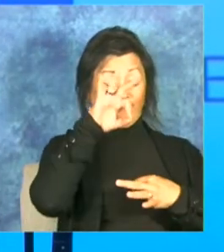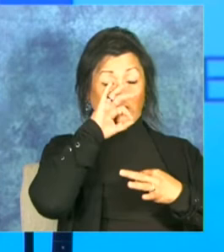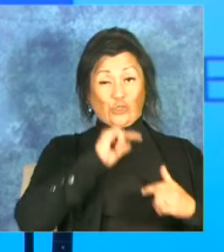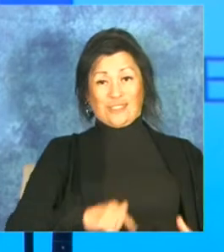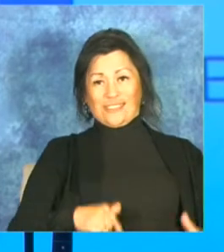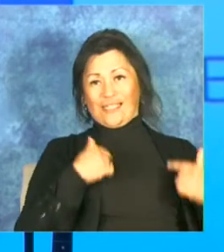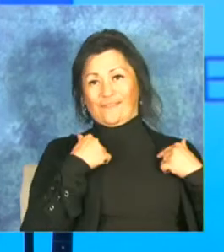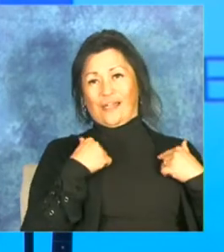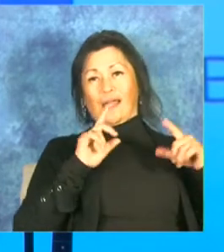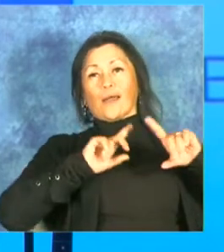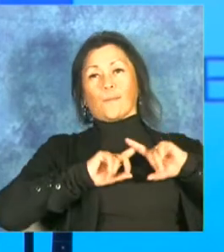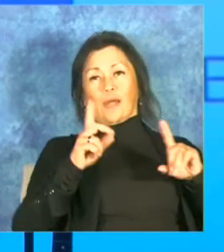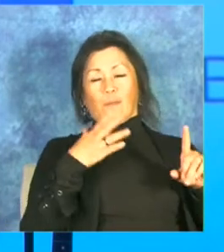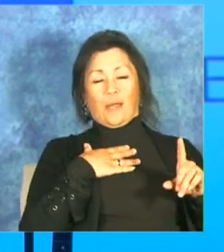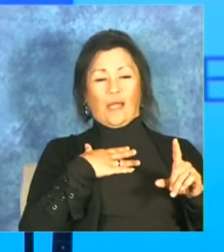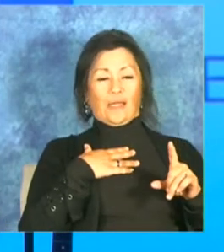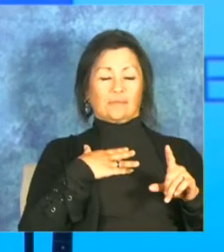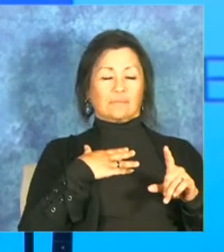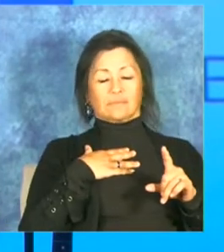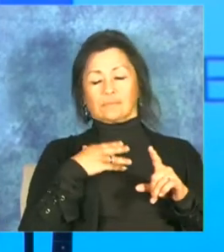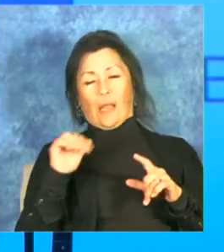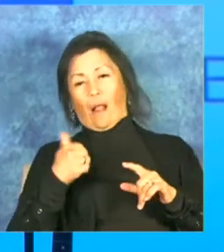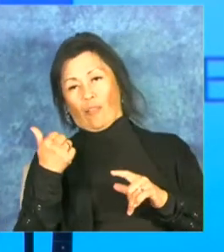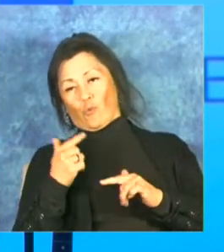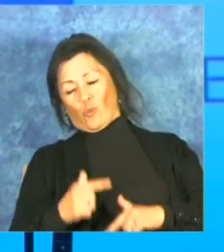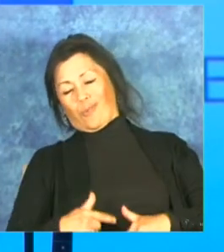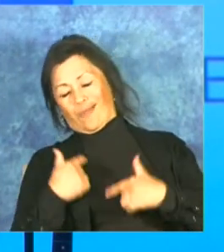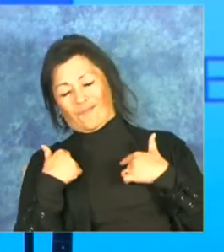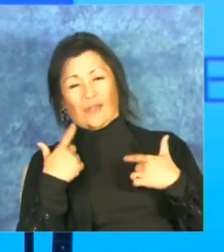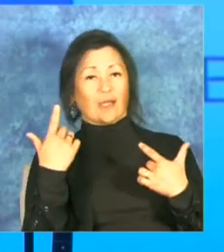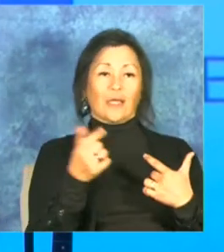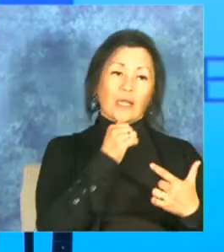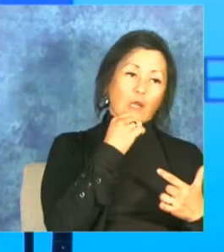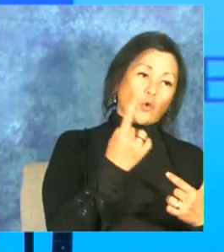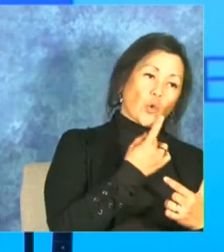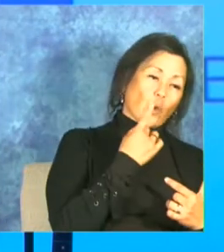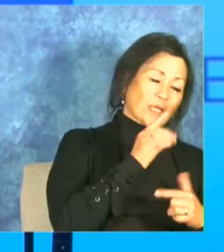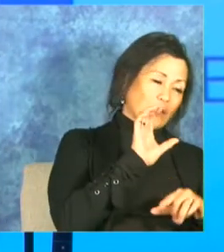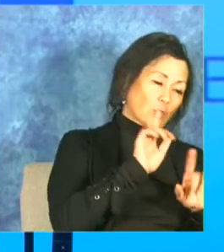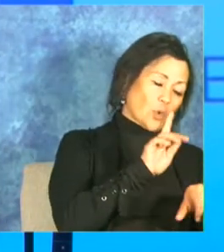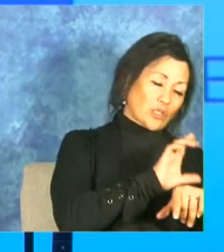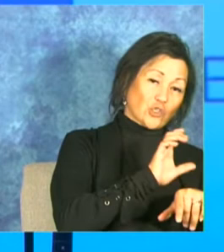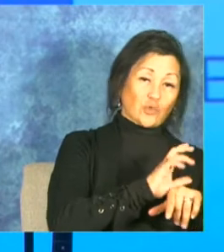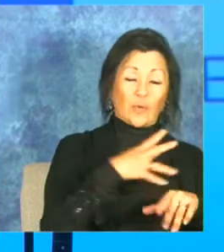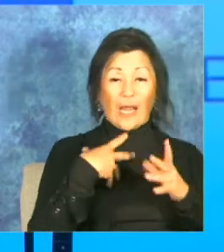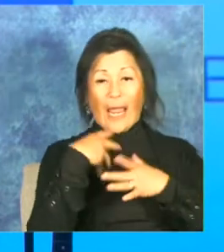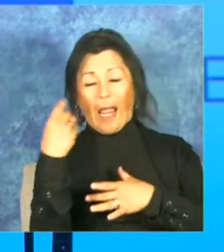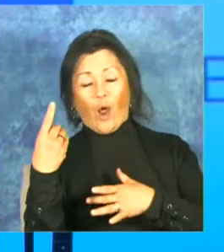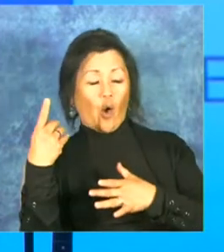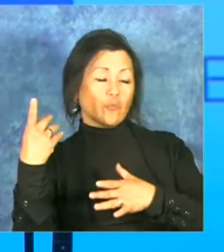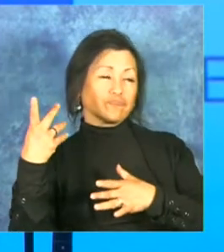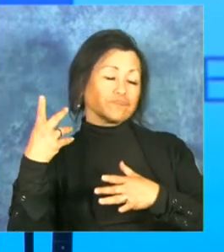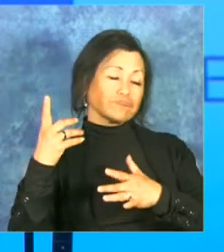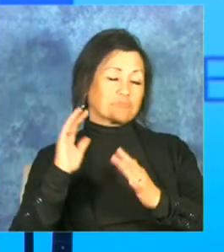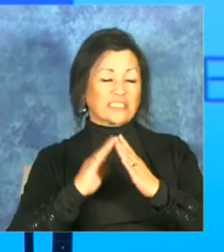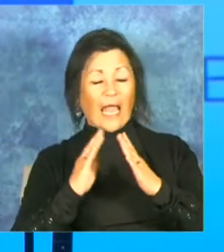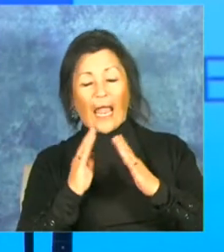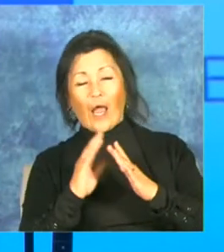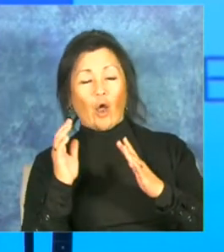life, but even my civil life. In other words, not just when I'm church, but when I'm out and about in